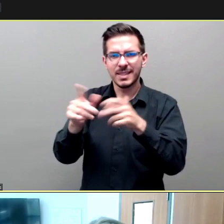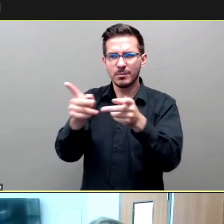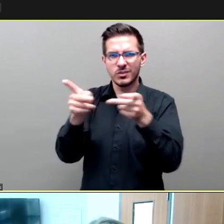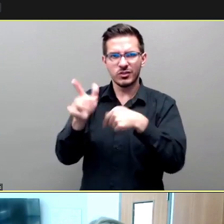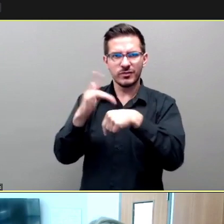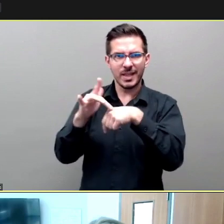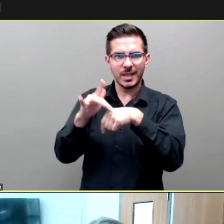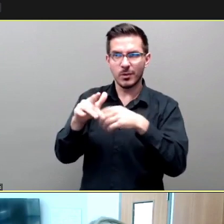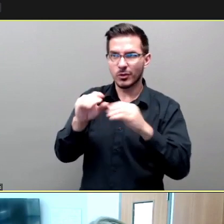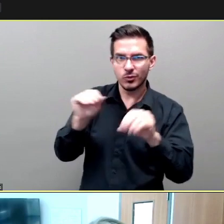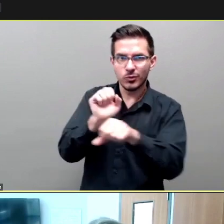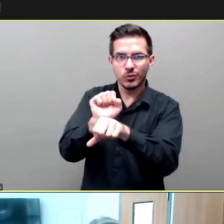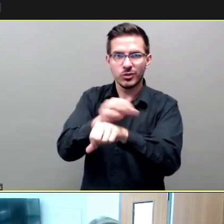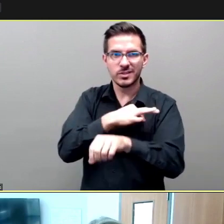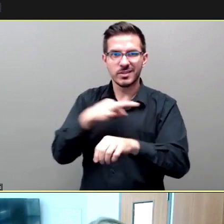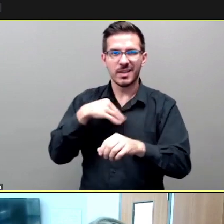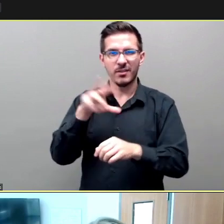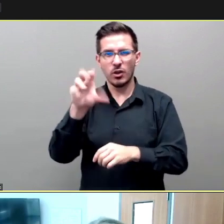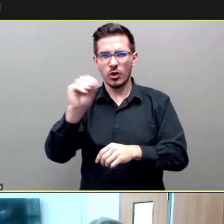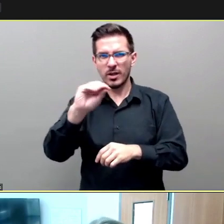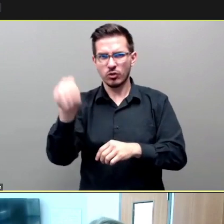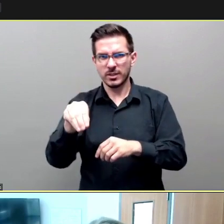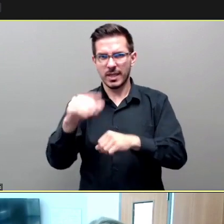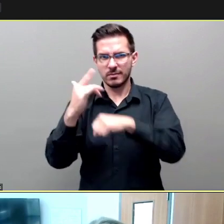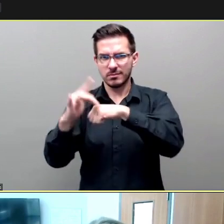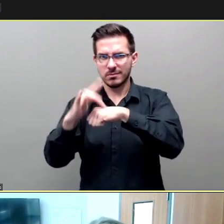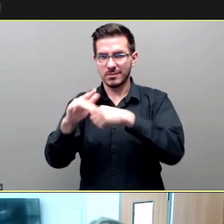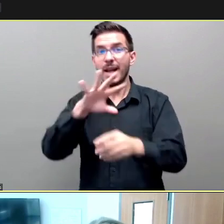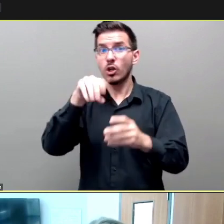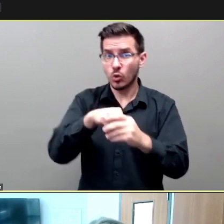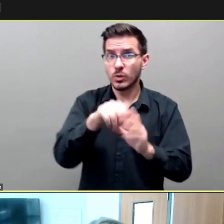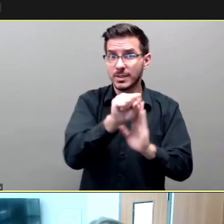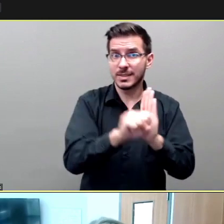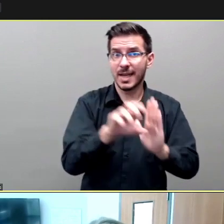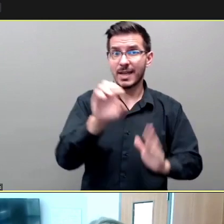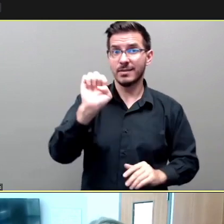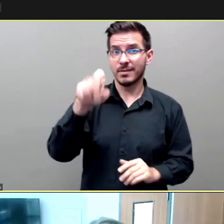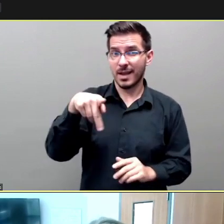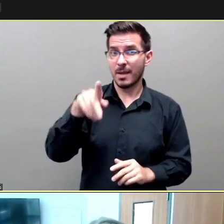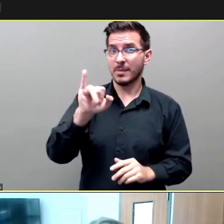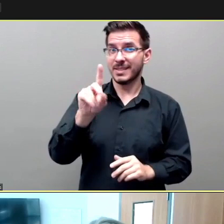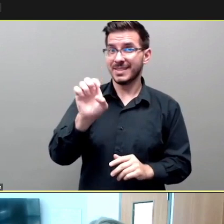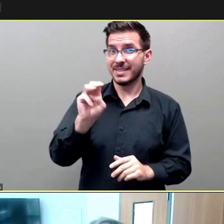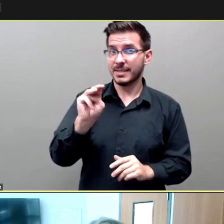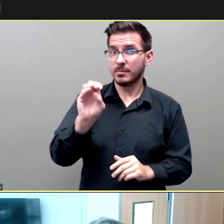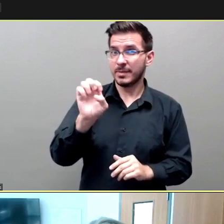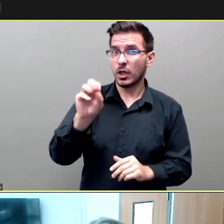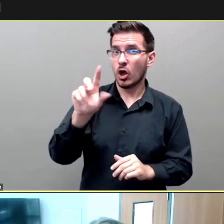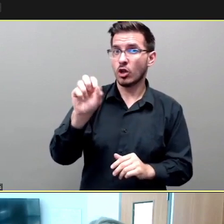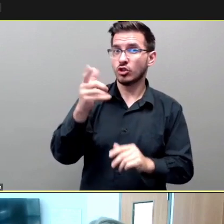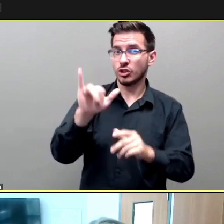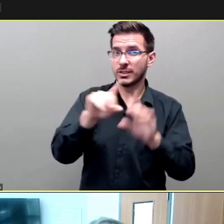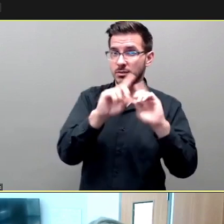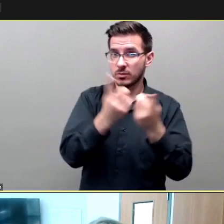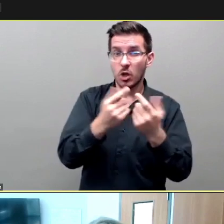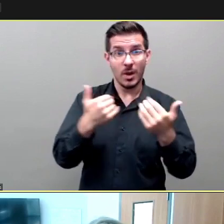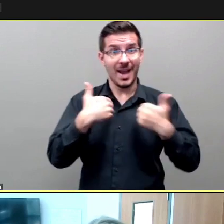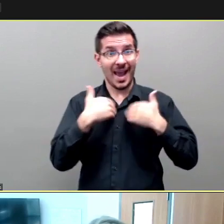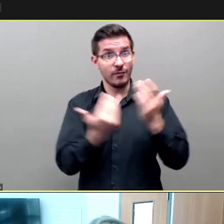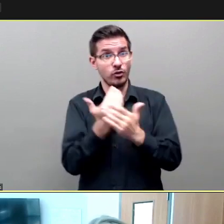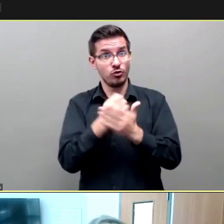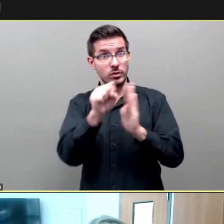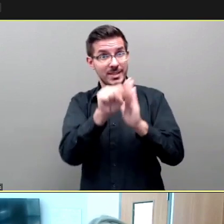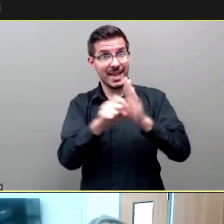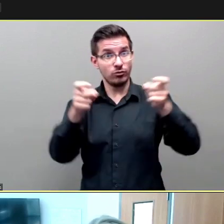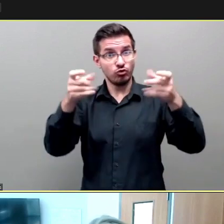state epidemiologist who had departed. Where is that at now? Do we have a new state epidemiologist in